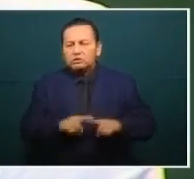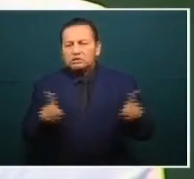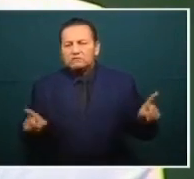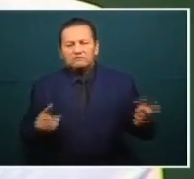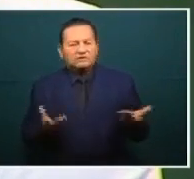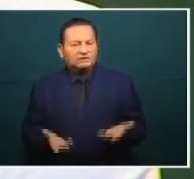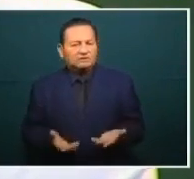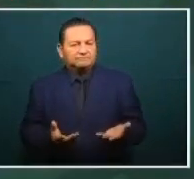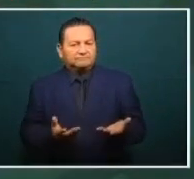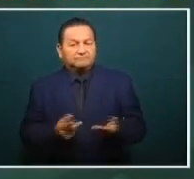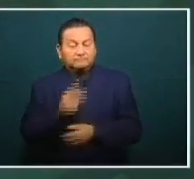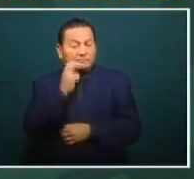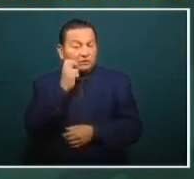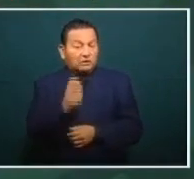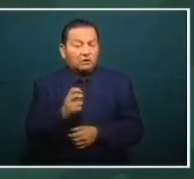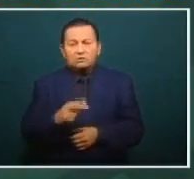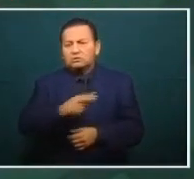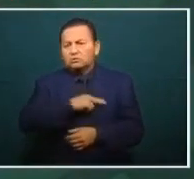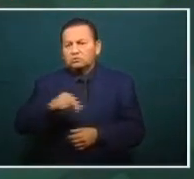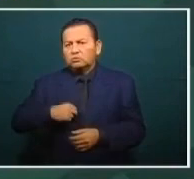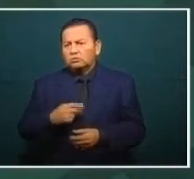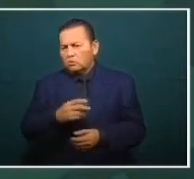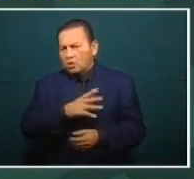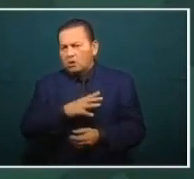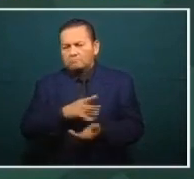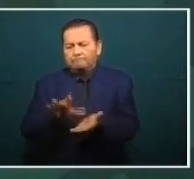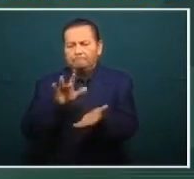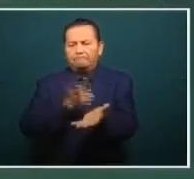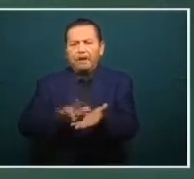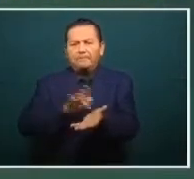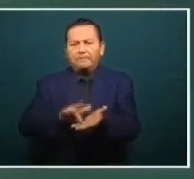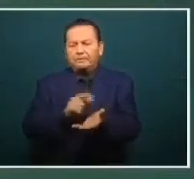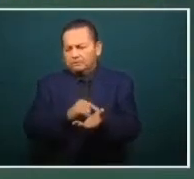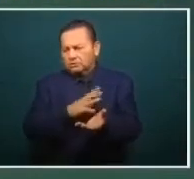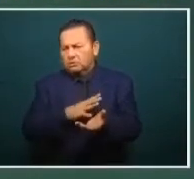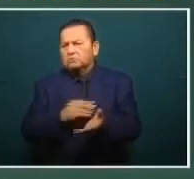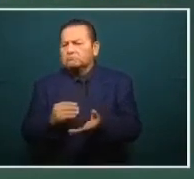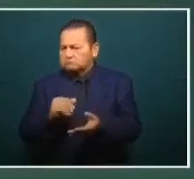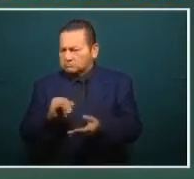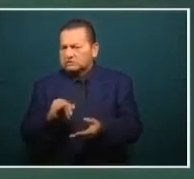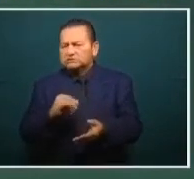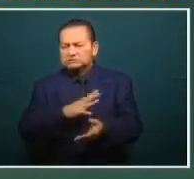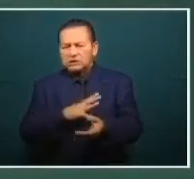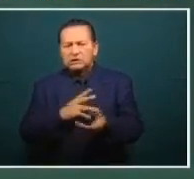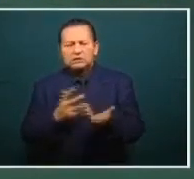to treat them with estamos special care. apoyando,